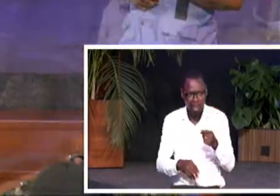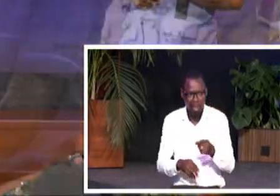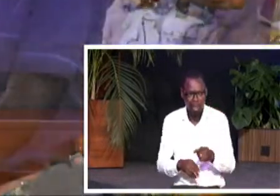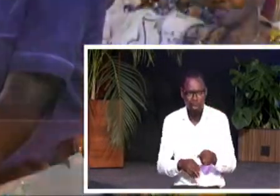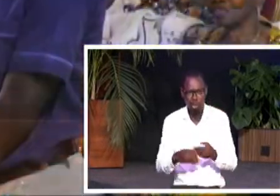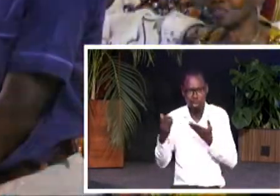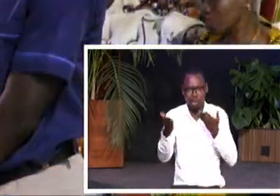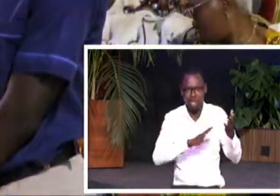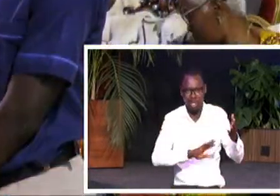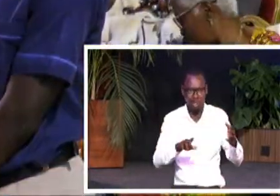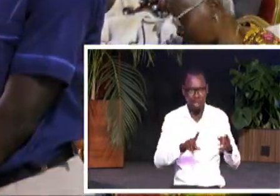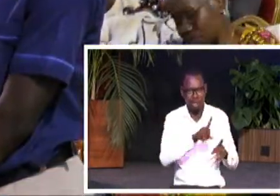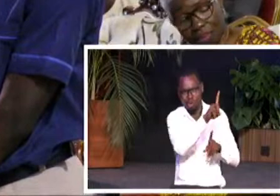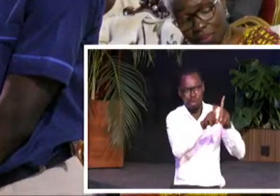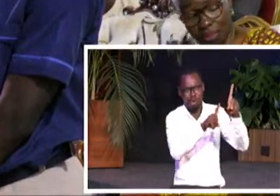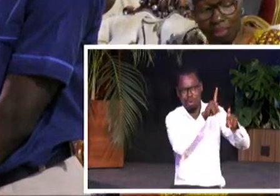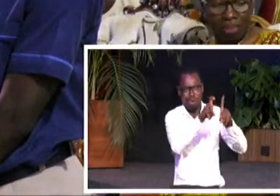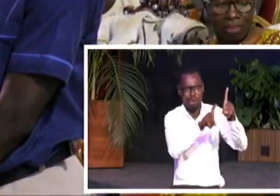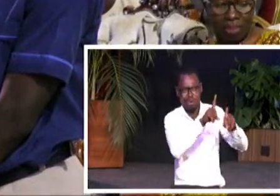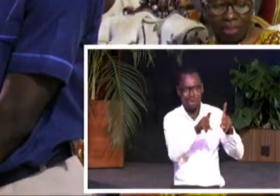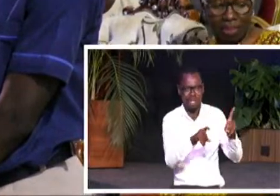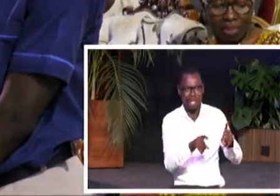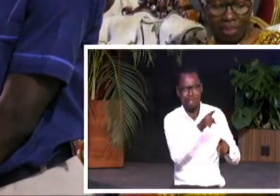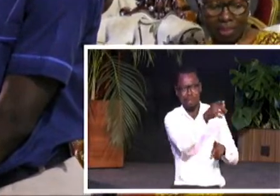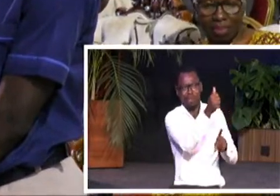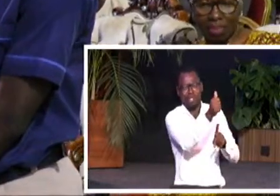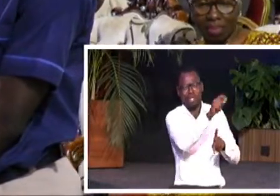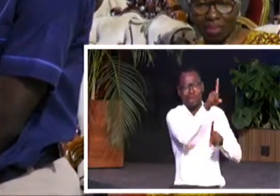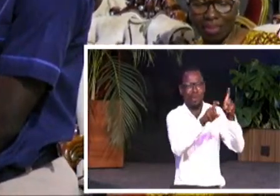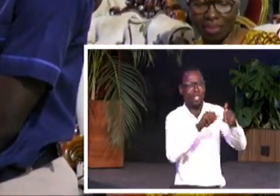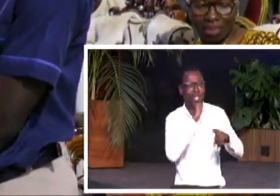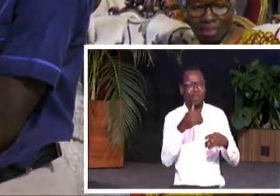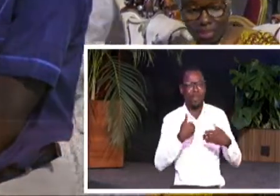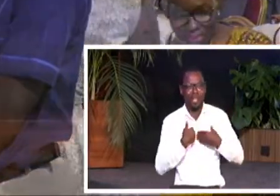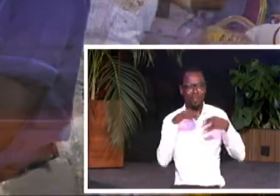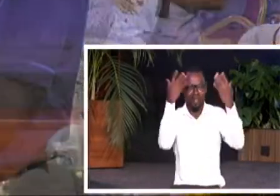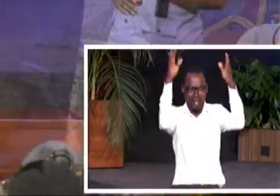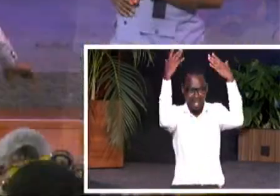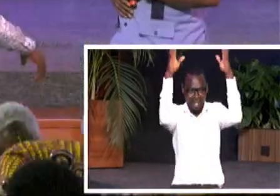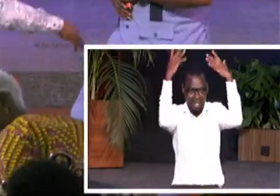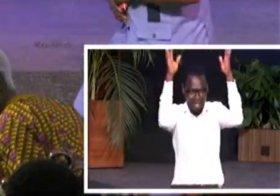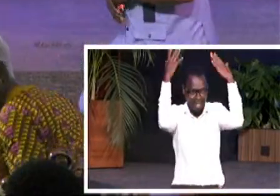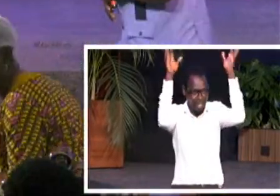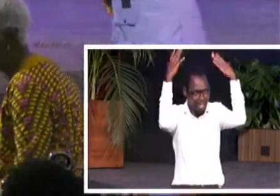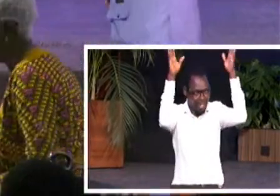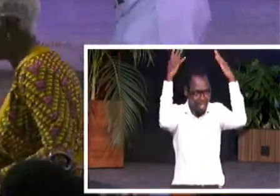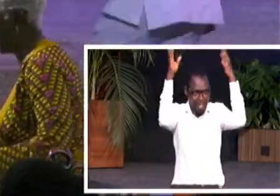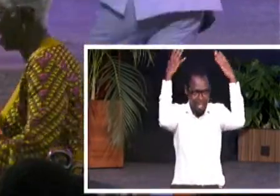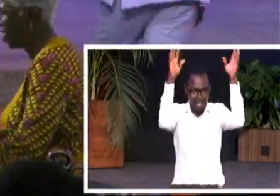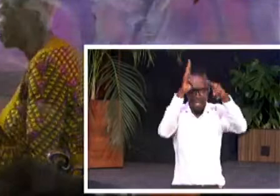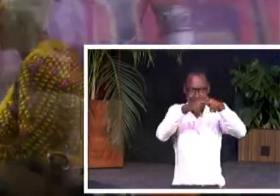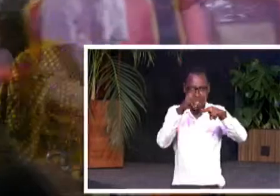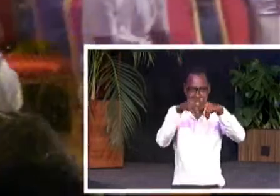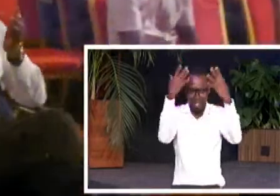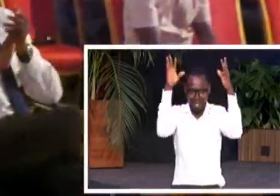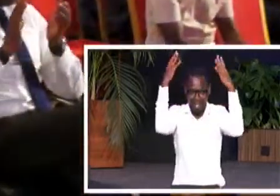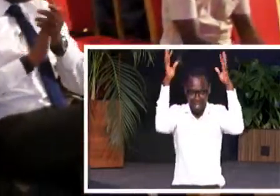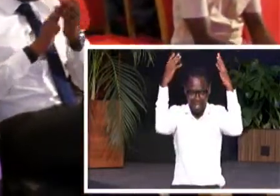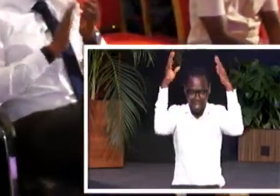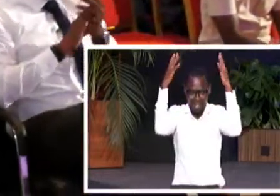they get books. But you haven't gotten a book so far, you see. Anna, give Anna a book for me. And let's put us here for Anna and Clifford. Thank you, Maximus.